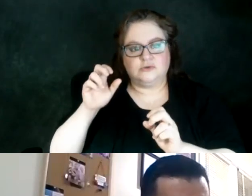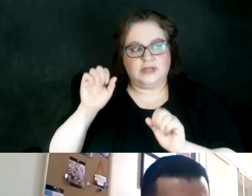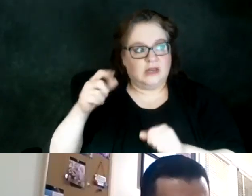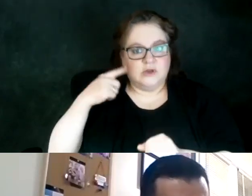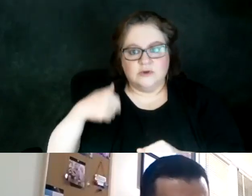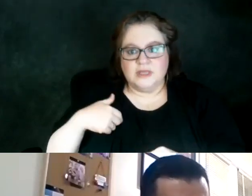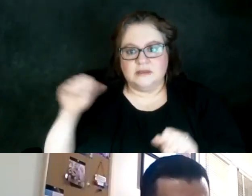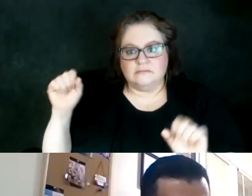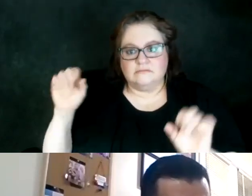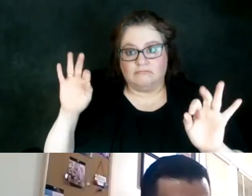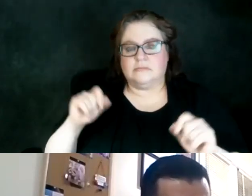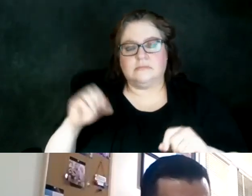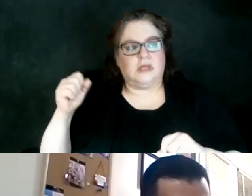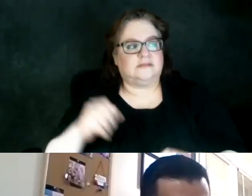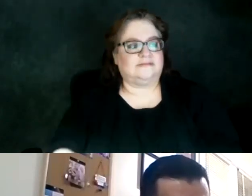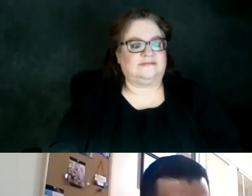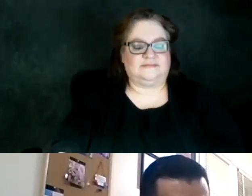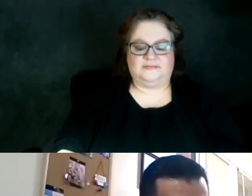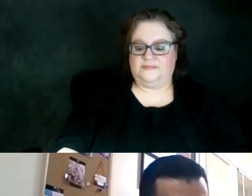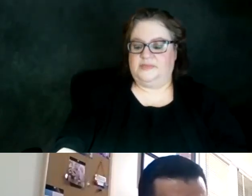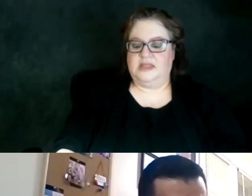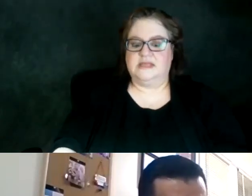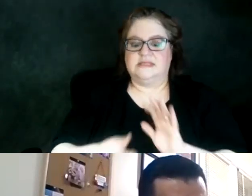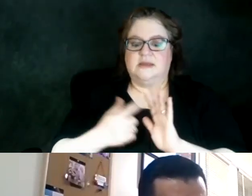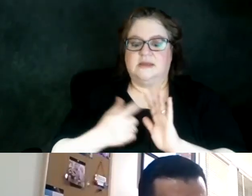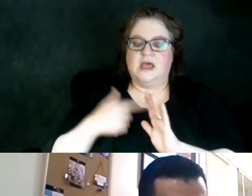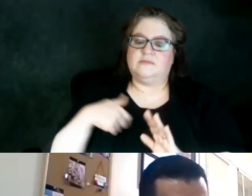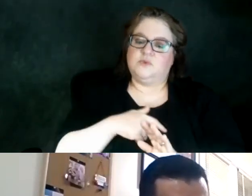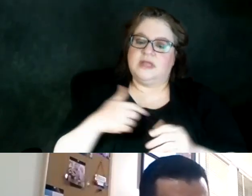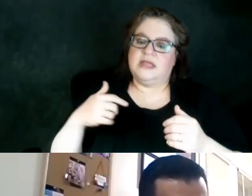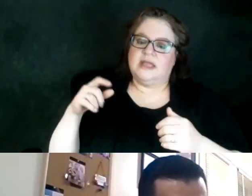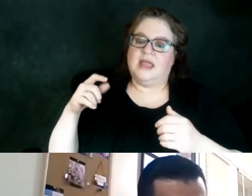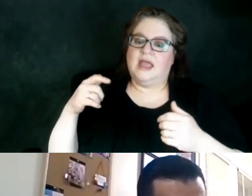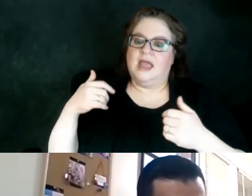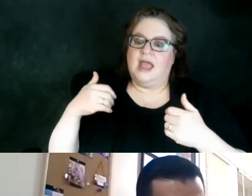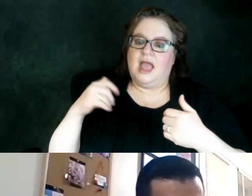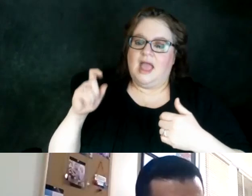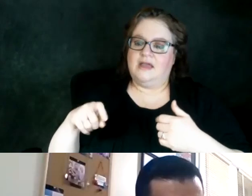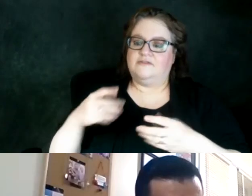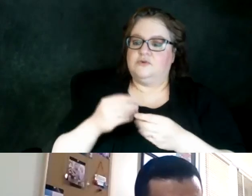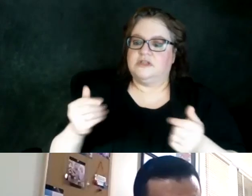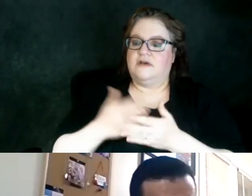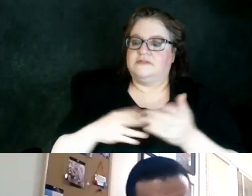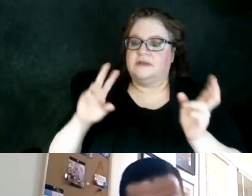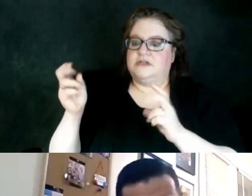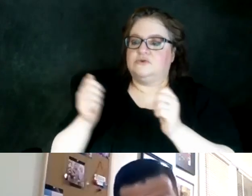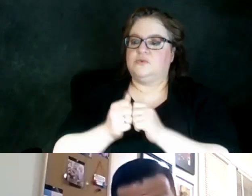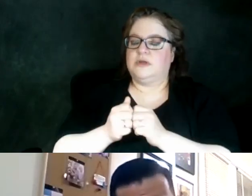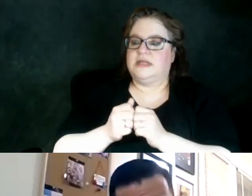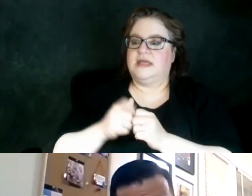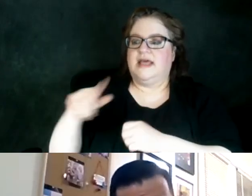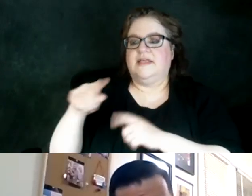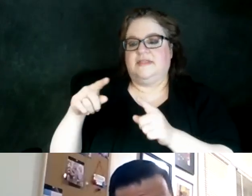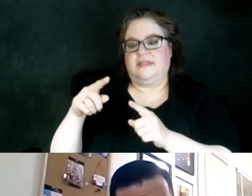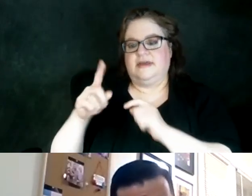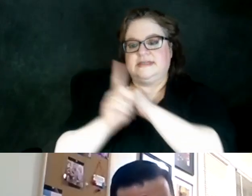Yes. Okay. And sometimes we have to resolve some issues with the